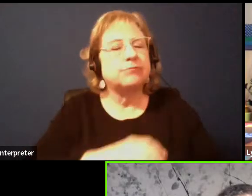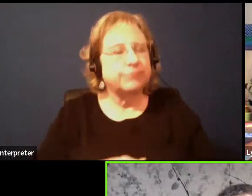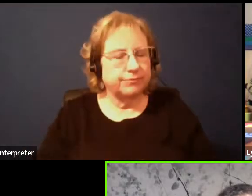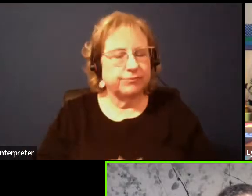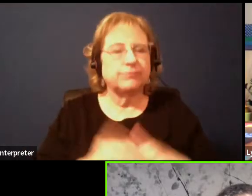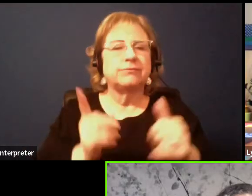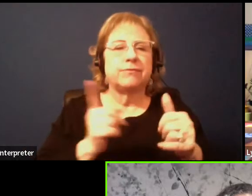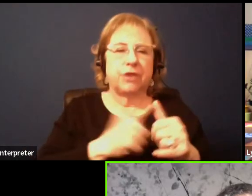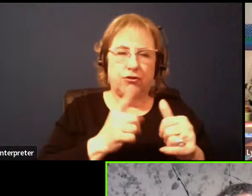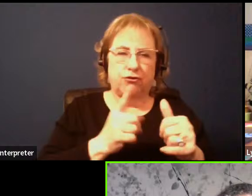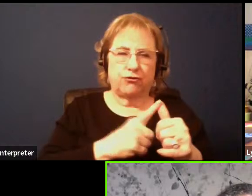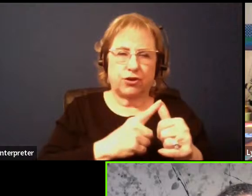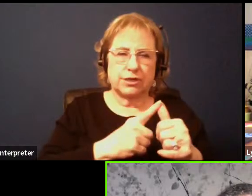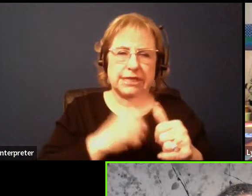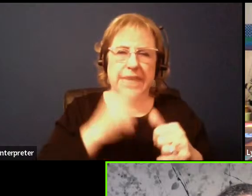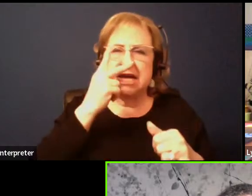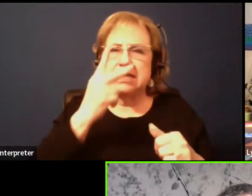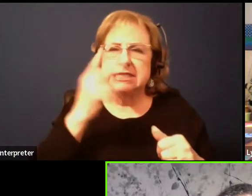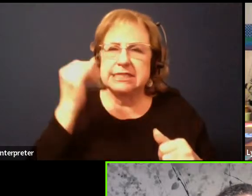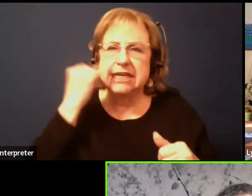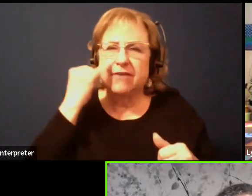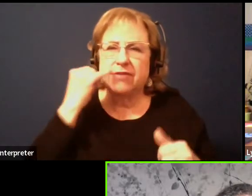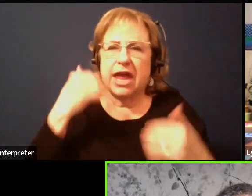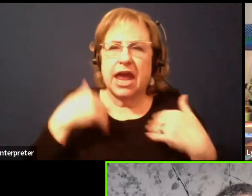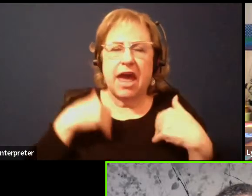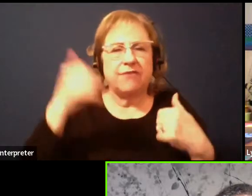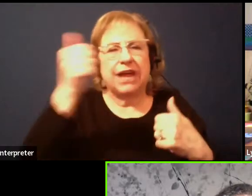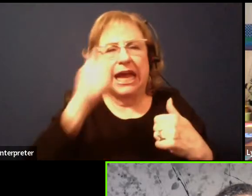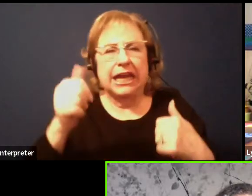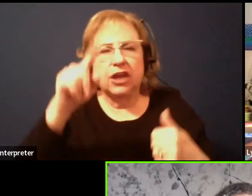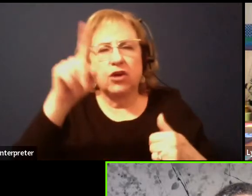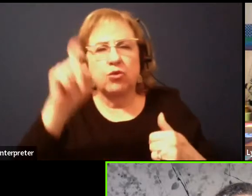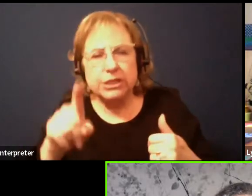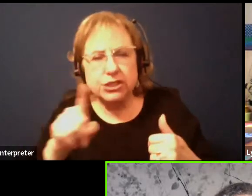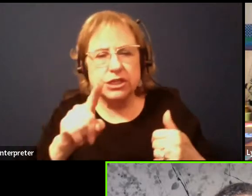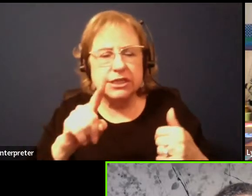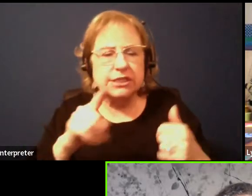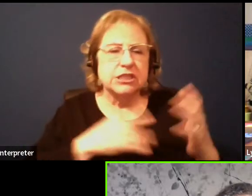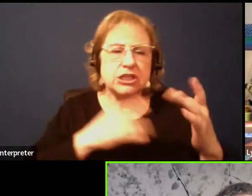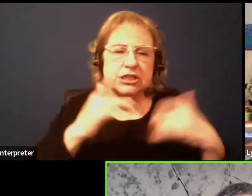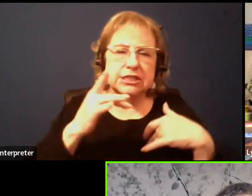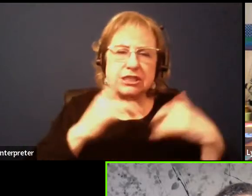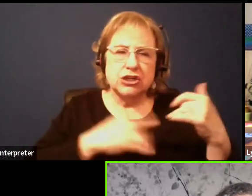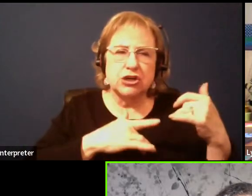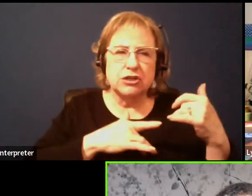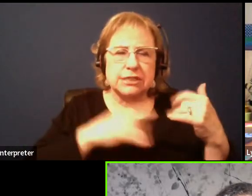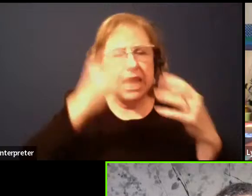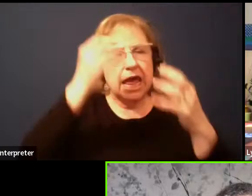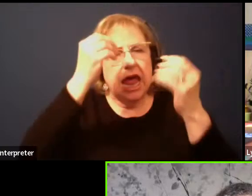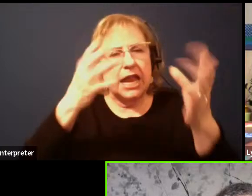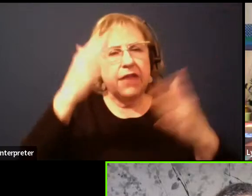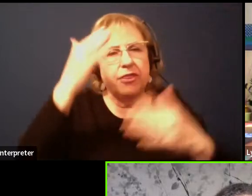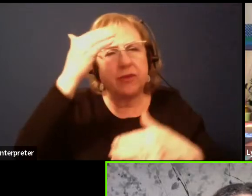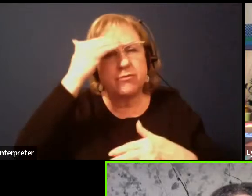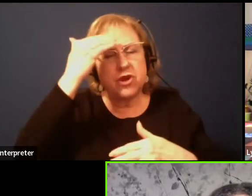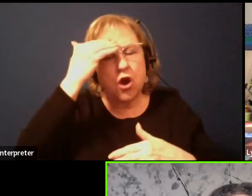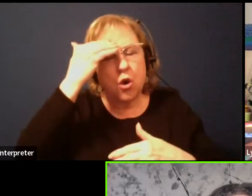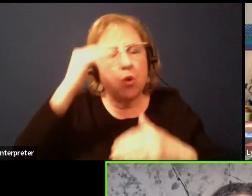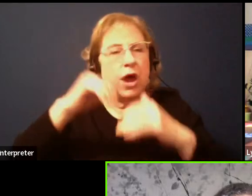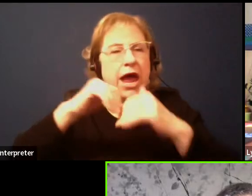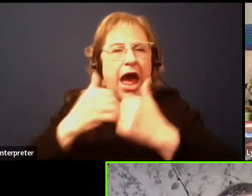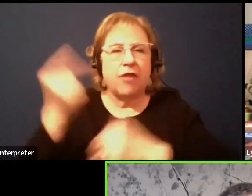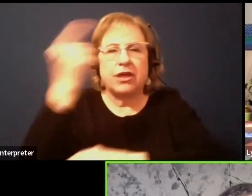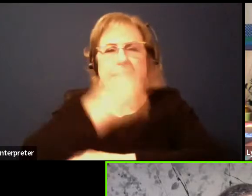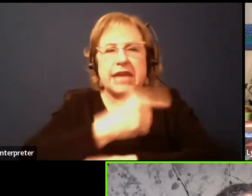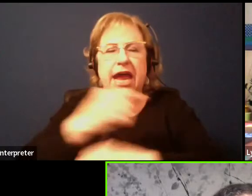first, see if they have any questions, concerns. As much as you can, let them know what the day is going to look like for them, where you're going to go,